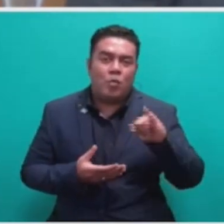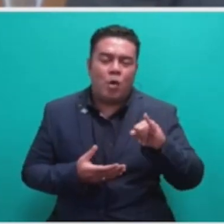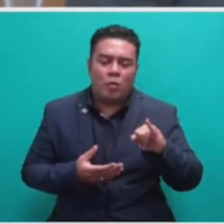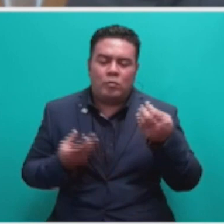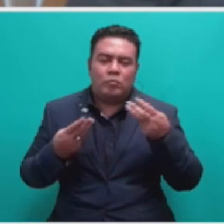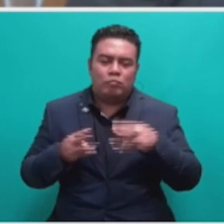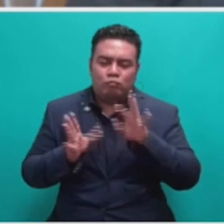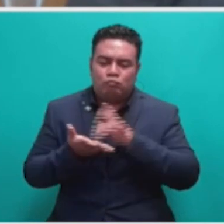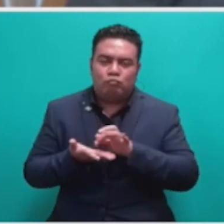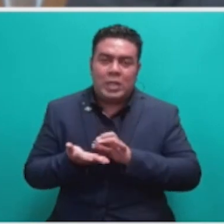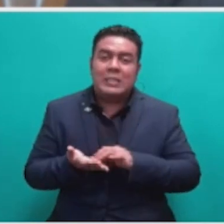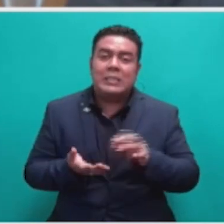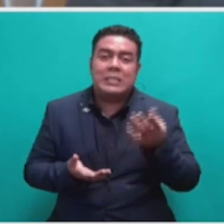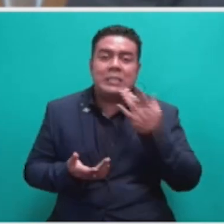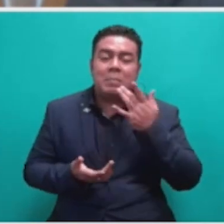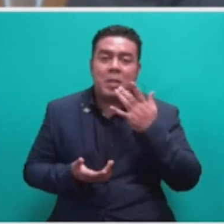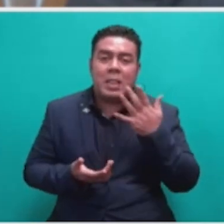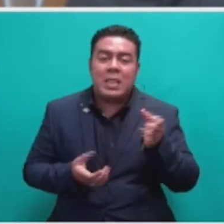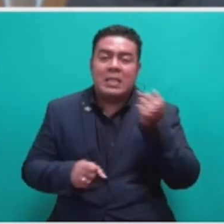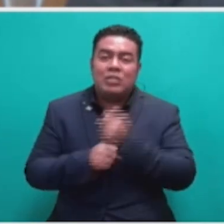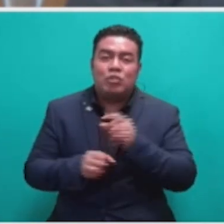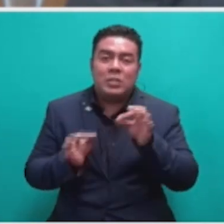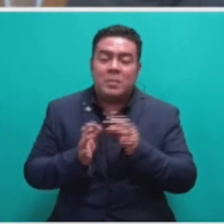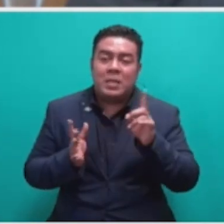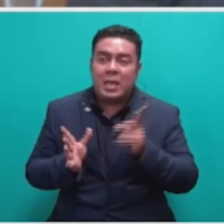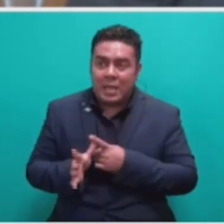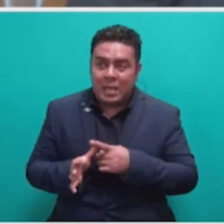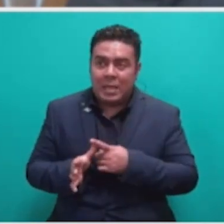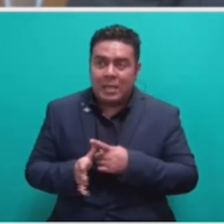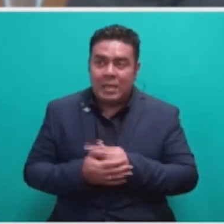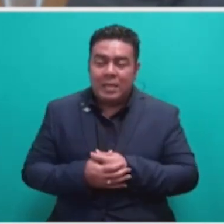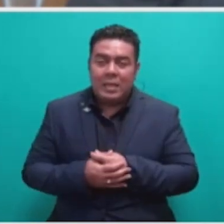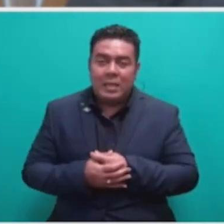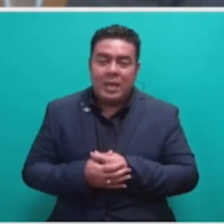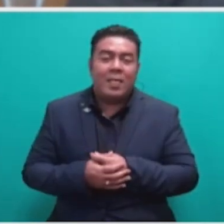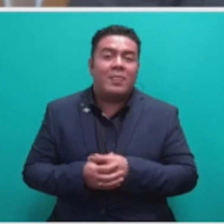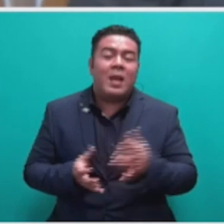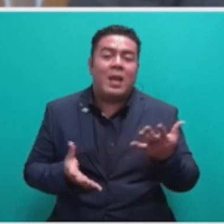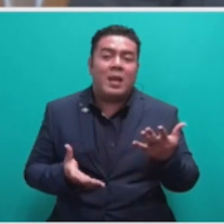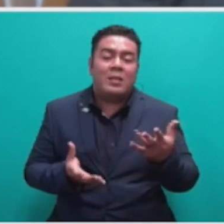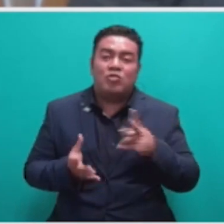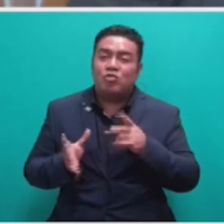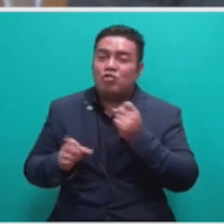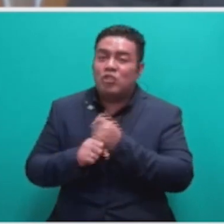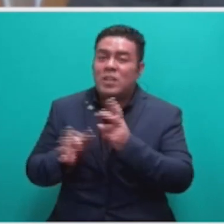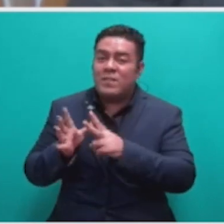method. The simple reason is that the GVA, the gross value added